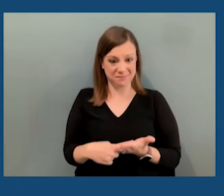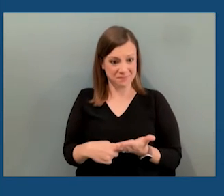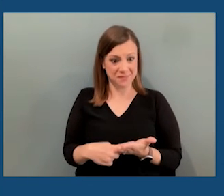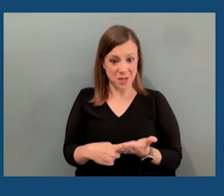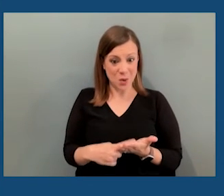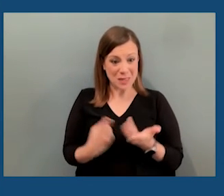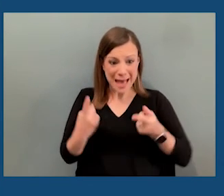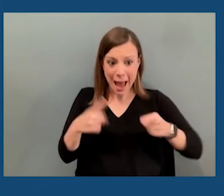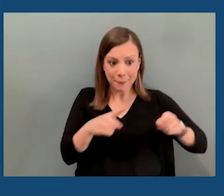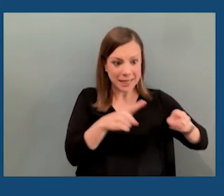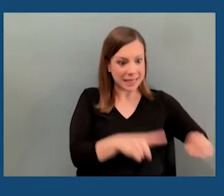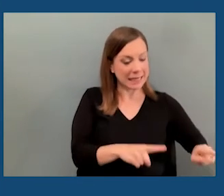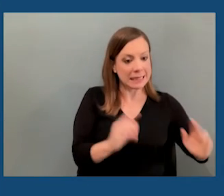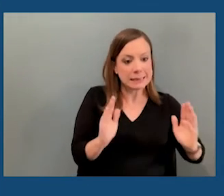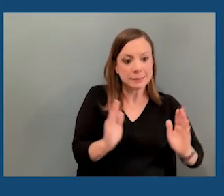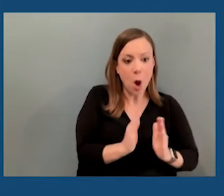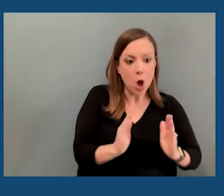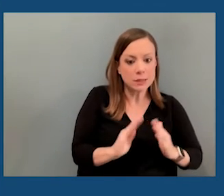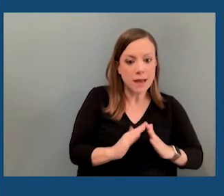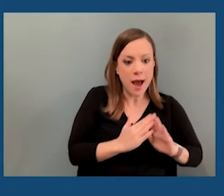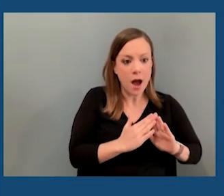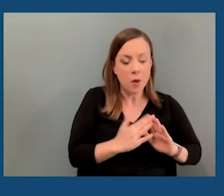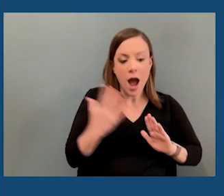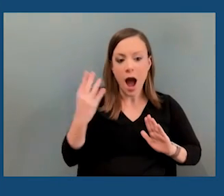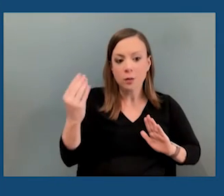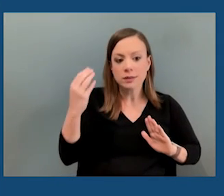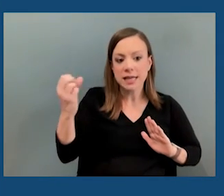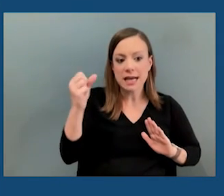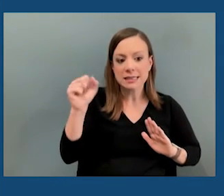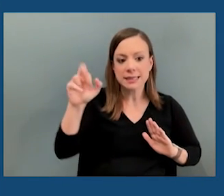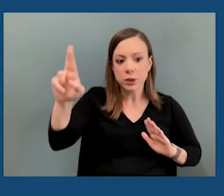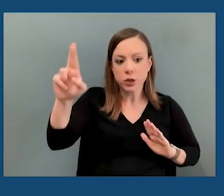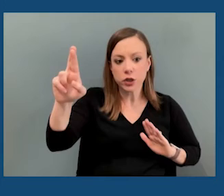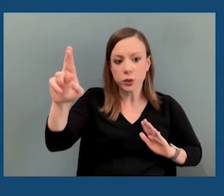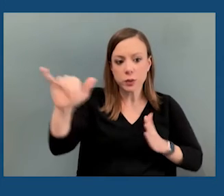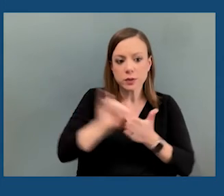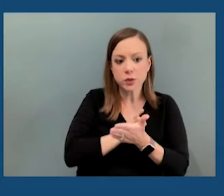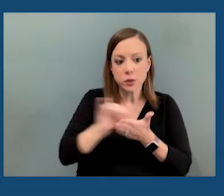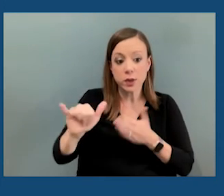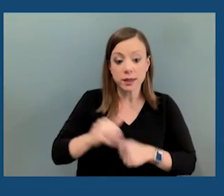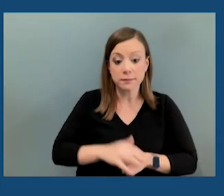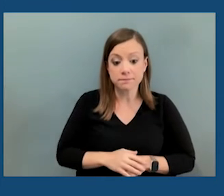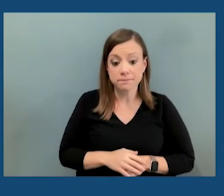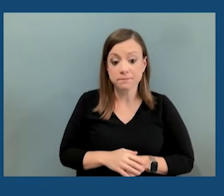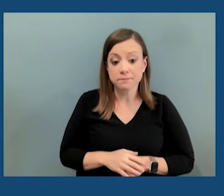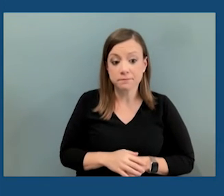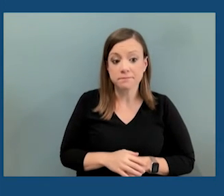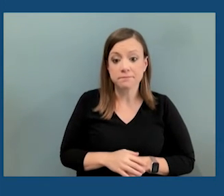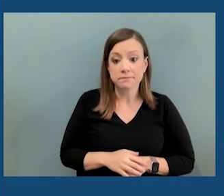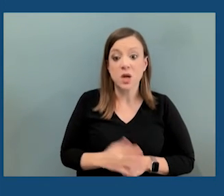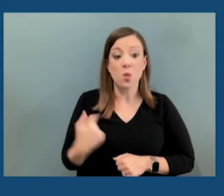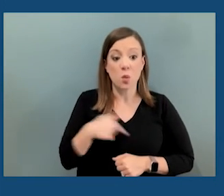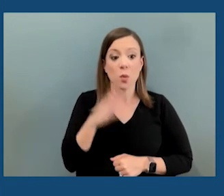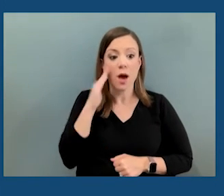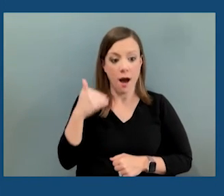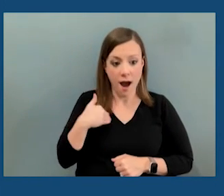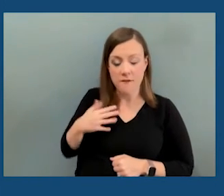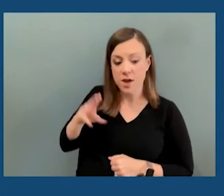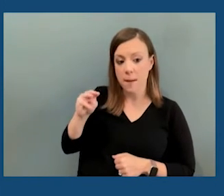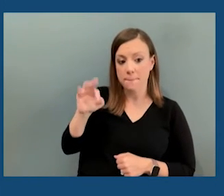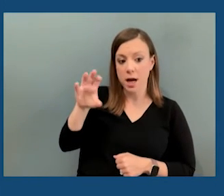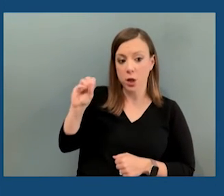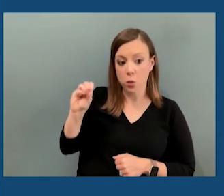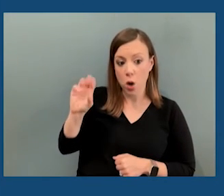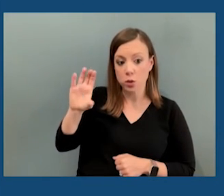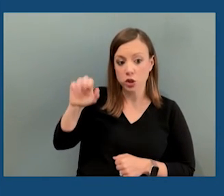town outside Syracuse, New York, central New York. We're going to have a microchip manufacturer called Micron.